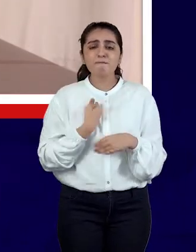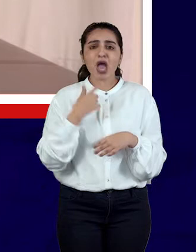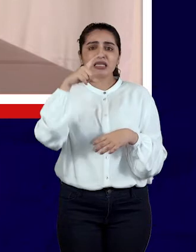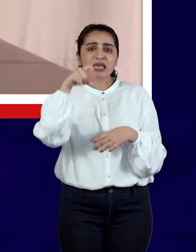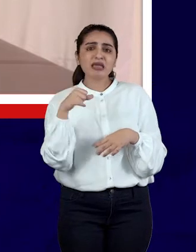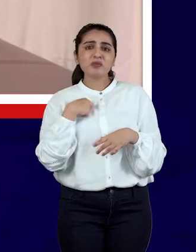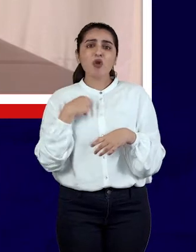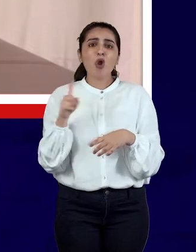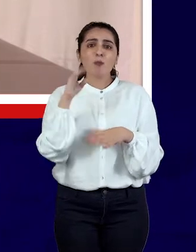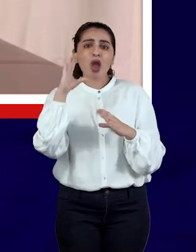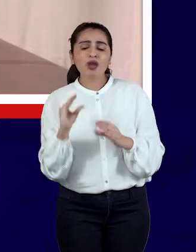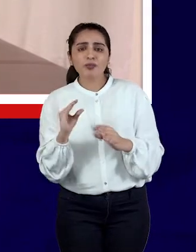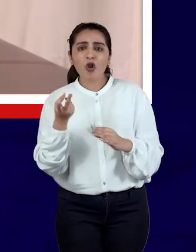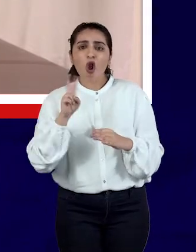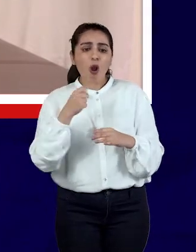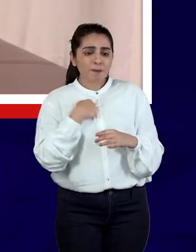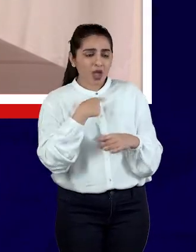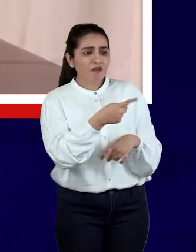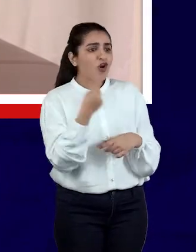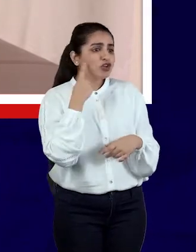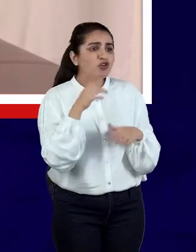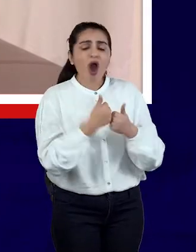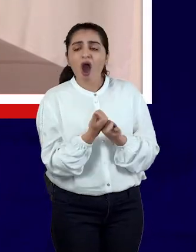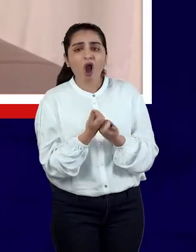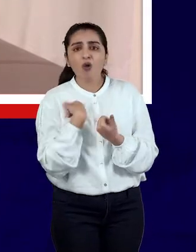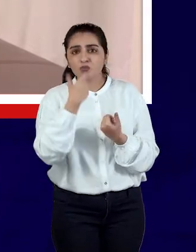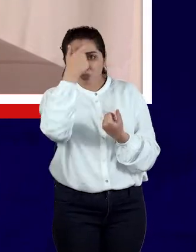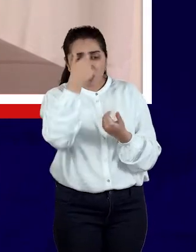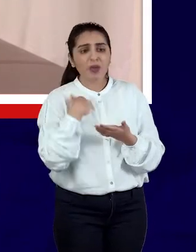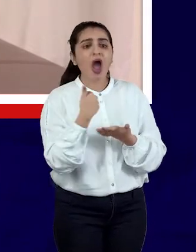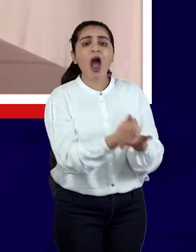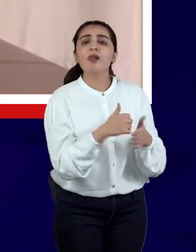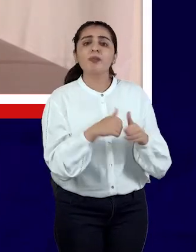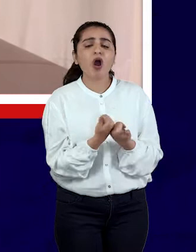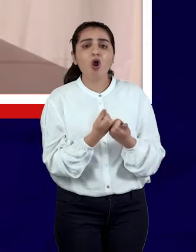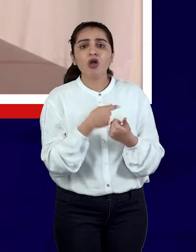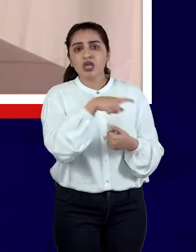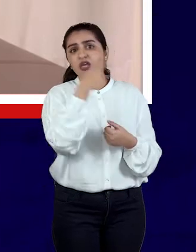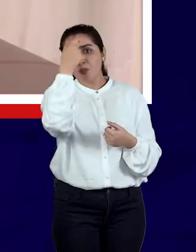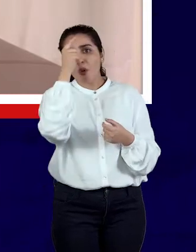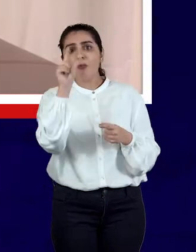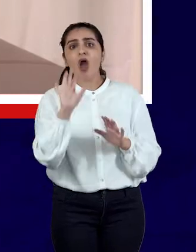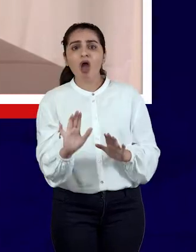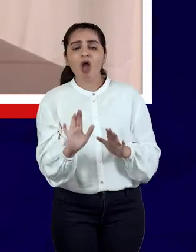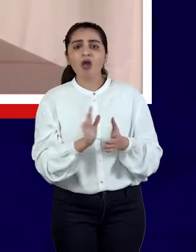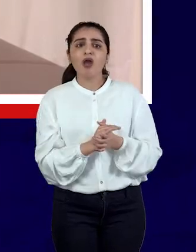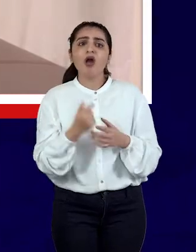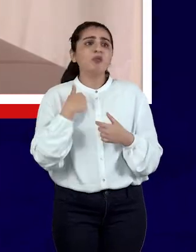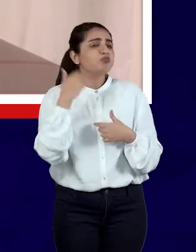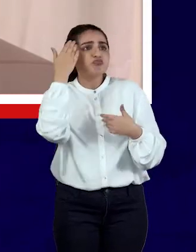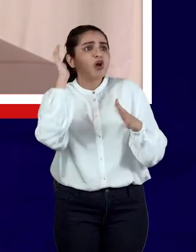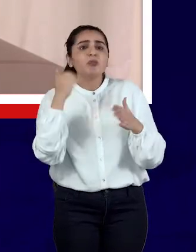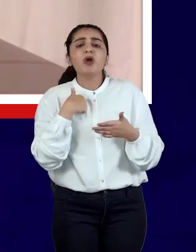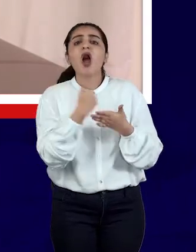time, to help her solve all of these magnanimous problems. This put me in a real predicament. I didn't know what I should